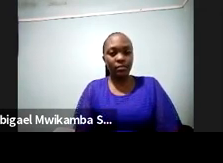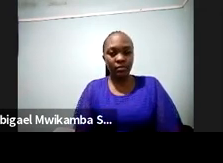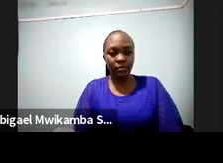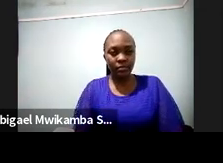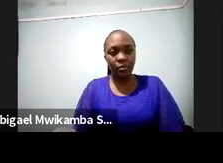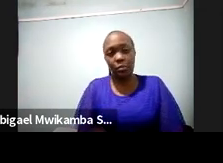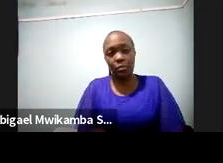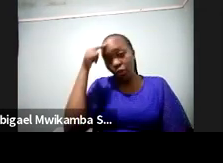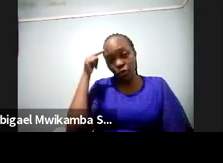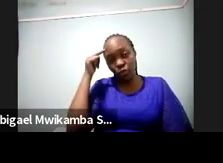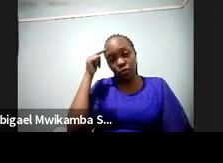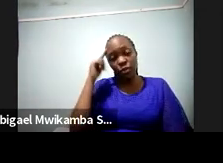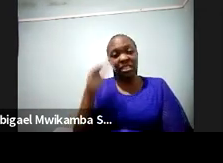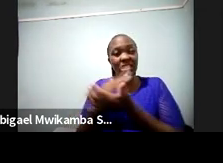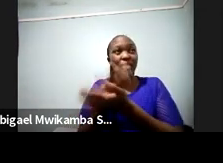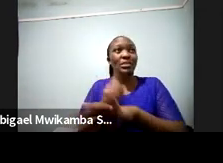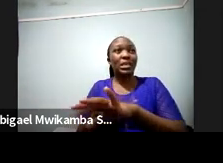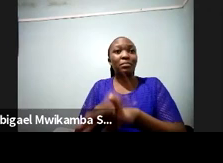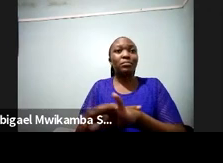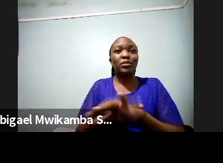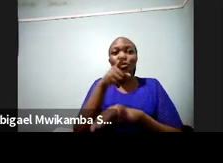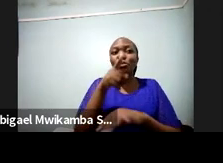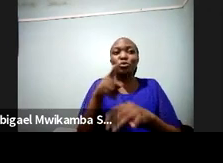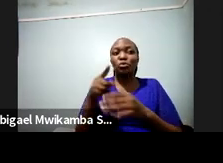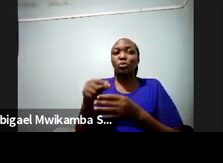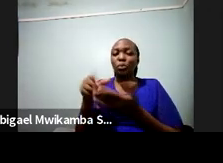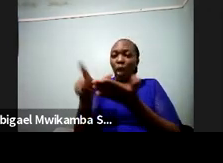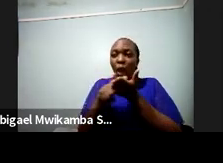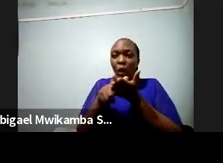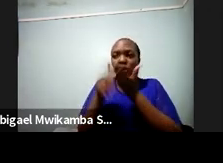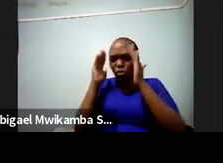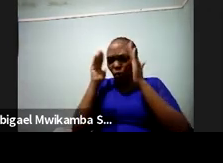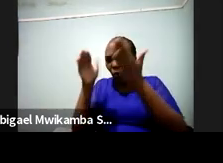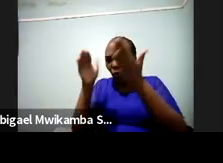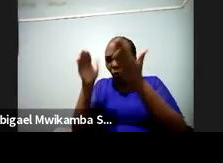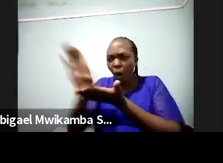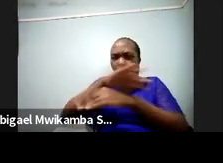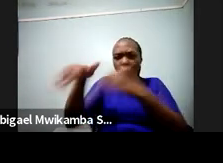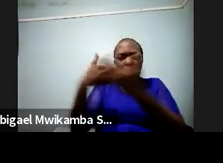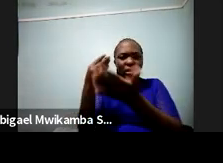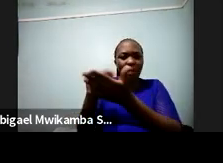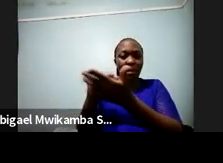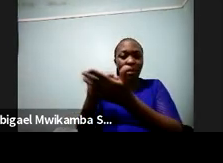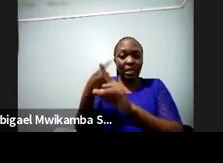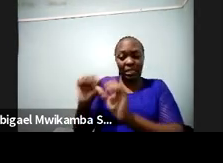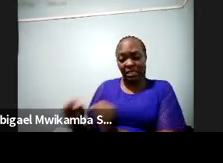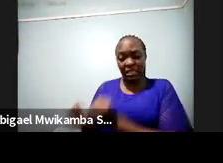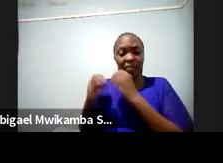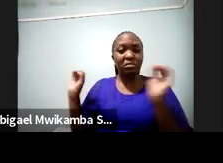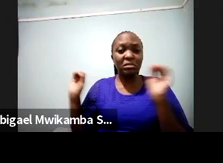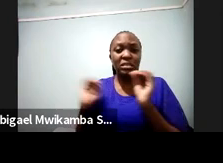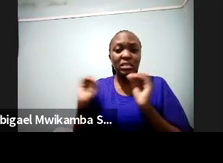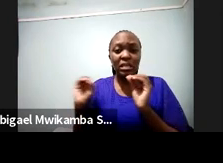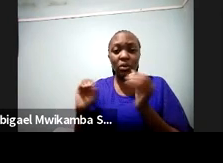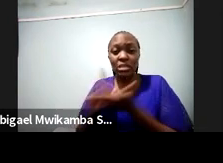brothers may come home and you want to give them a nice treat. At least have some money going to other. Don't exhaust everything. In